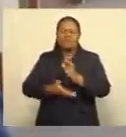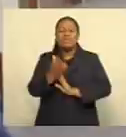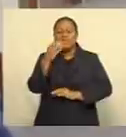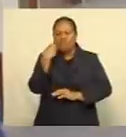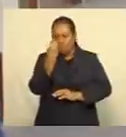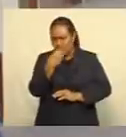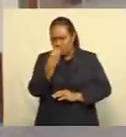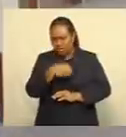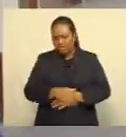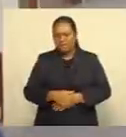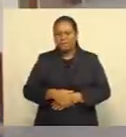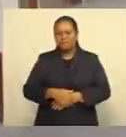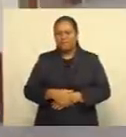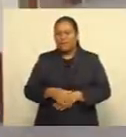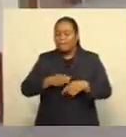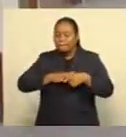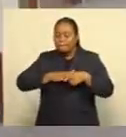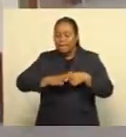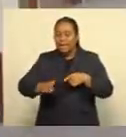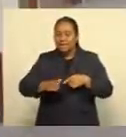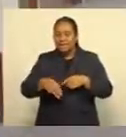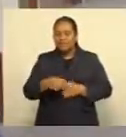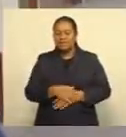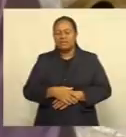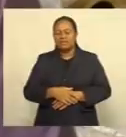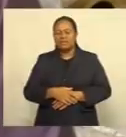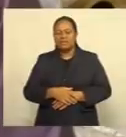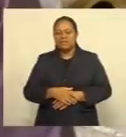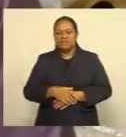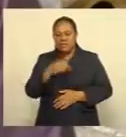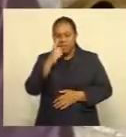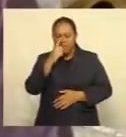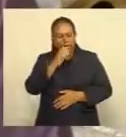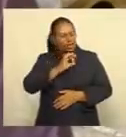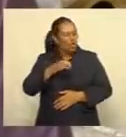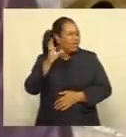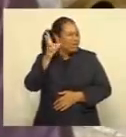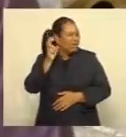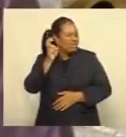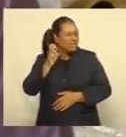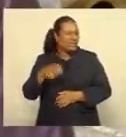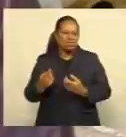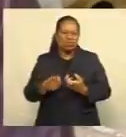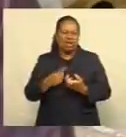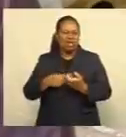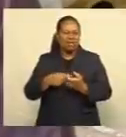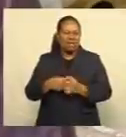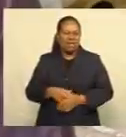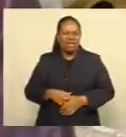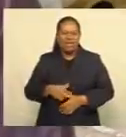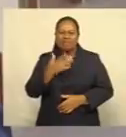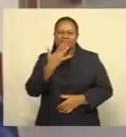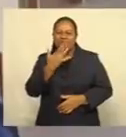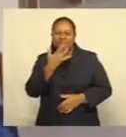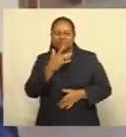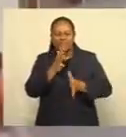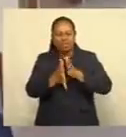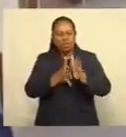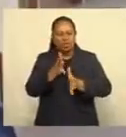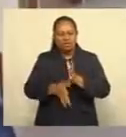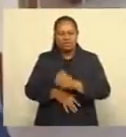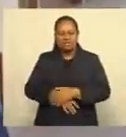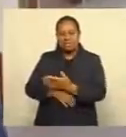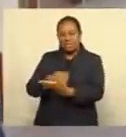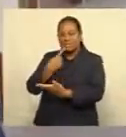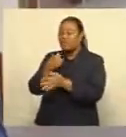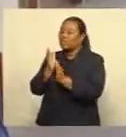my message to the Fijian people is please don't listen to rumors. Through their operations, what have your teams found so far? We are going to